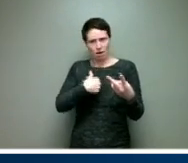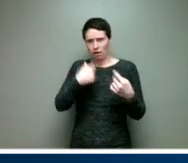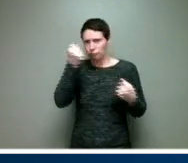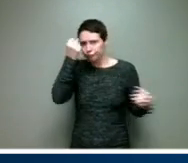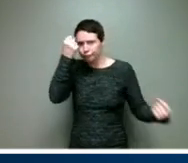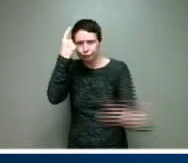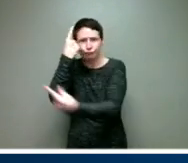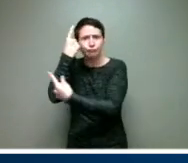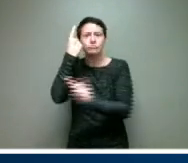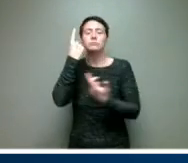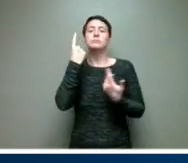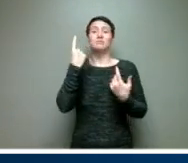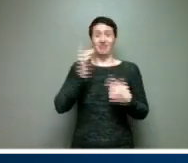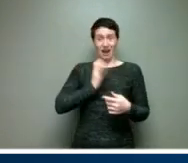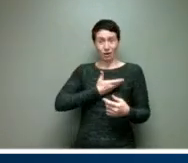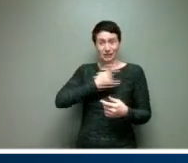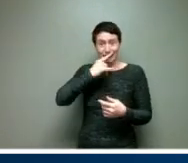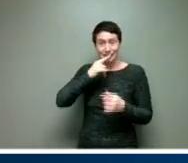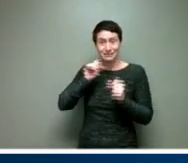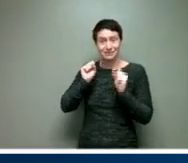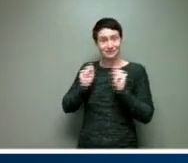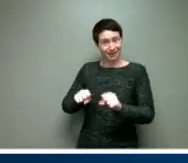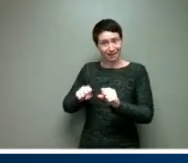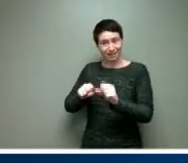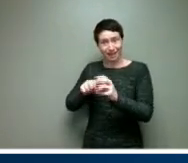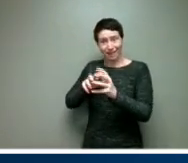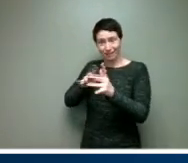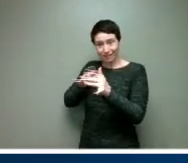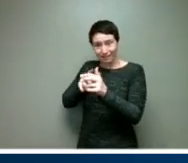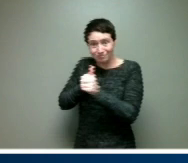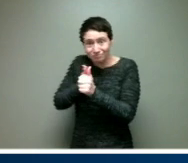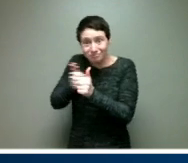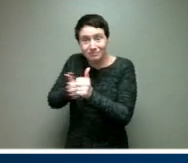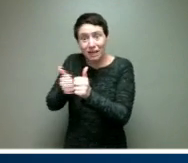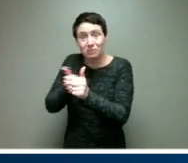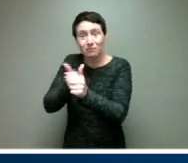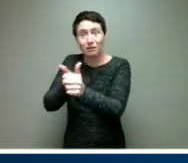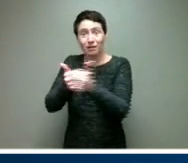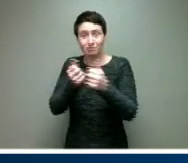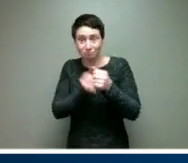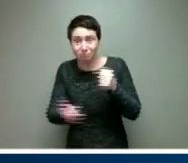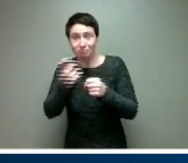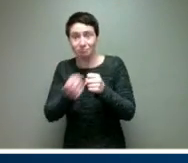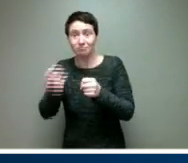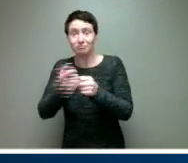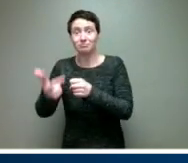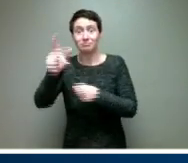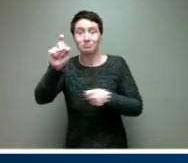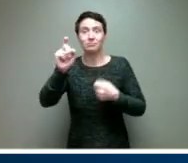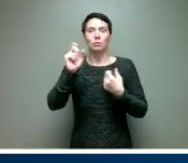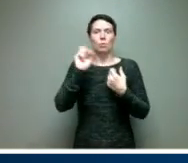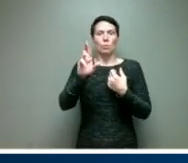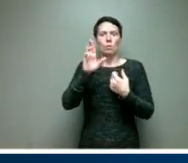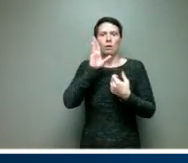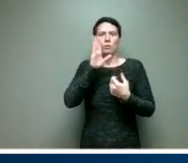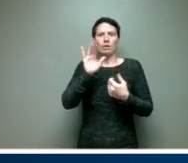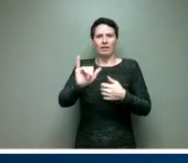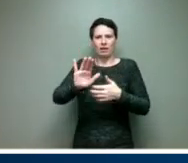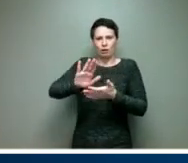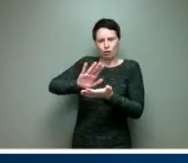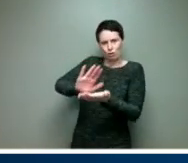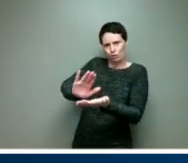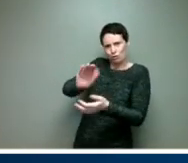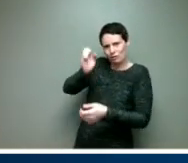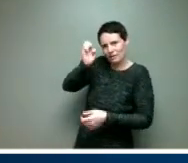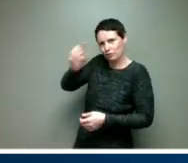are going to be able to keep up, you know, if they're going to lose anything during this period. And I am so grateful to the steps that